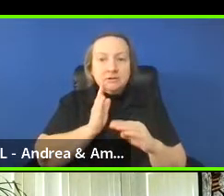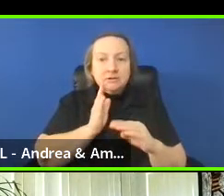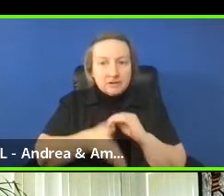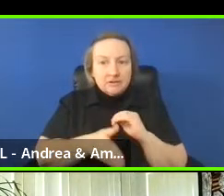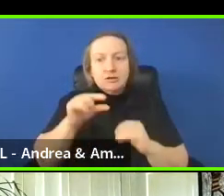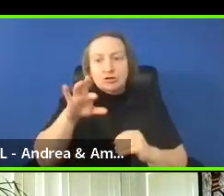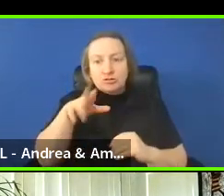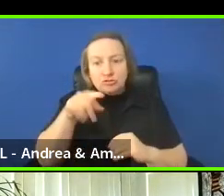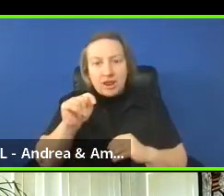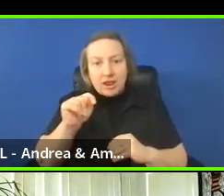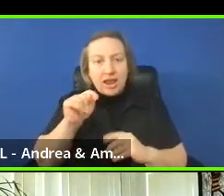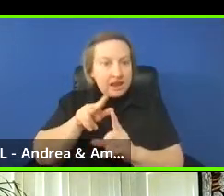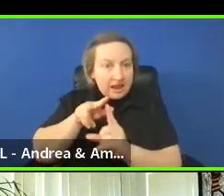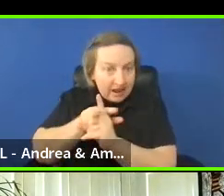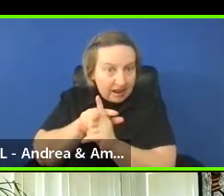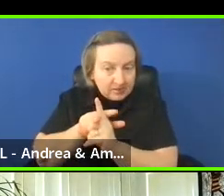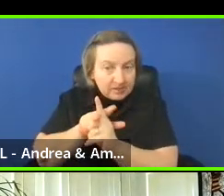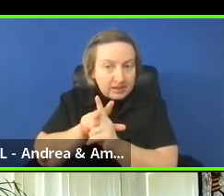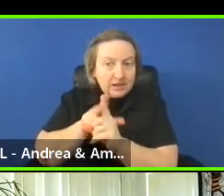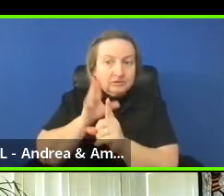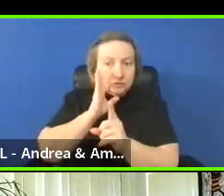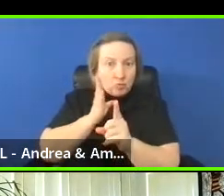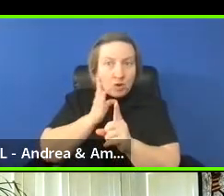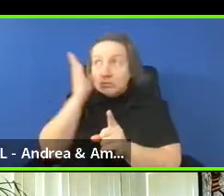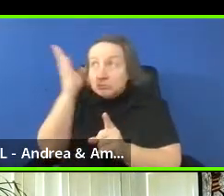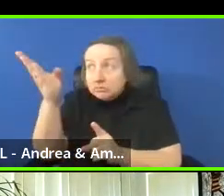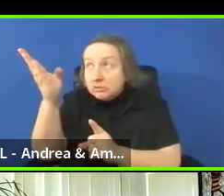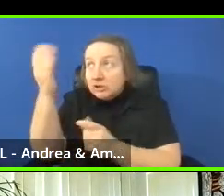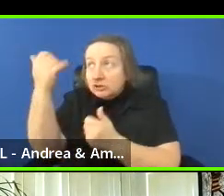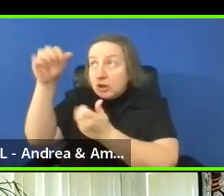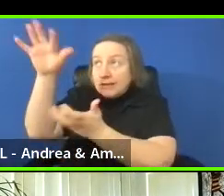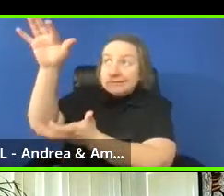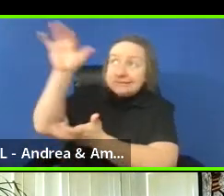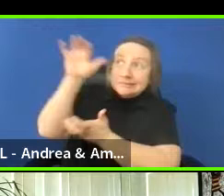applications to bring dollars to this program.